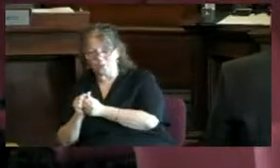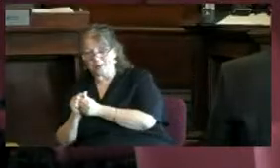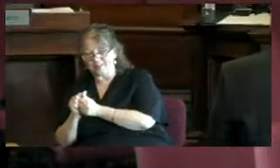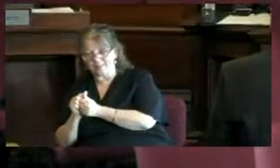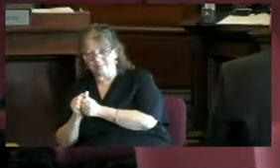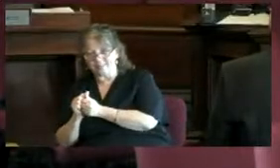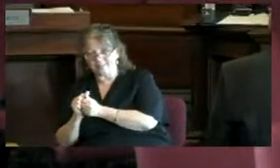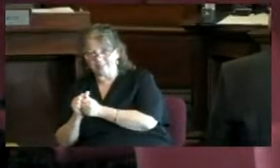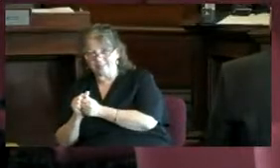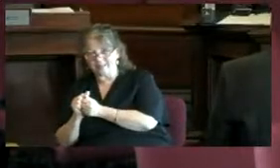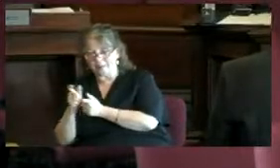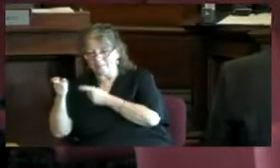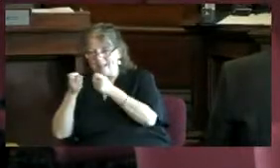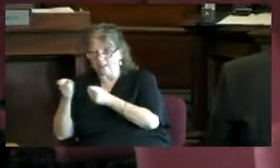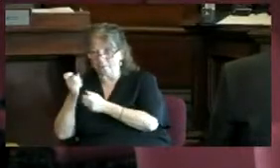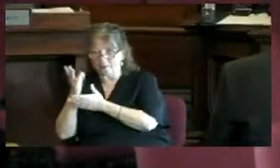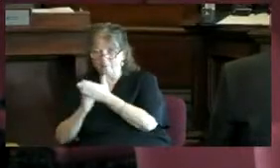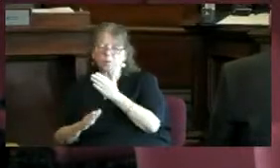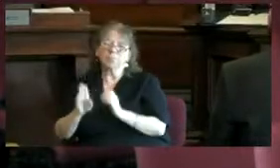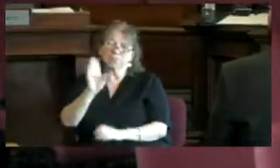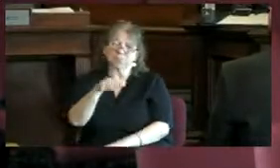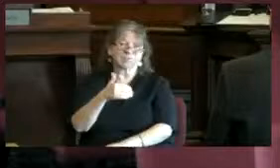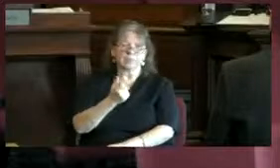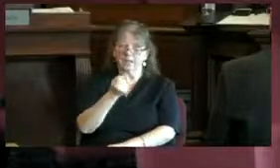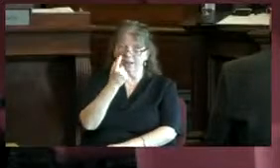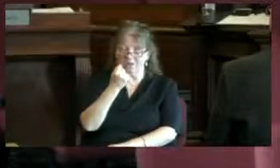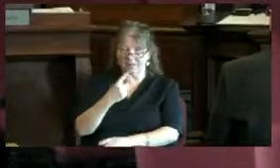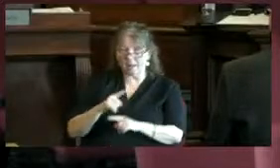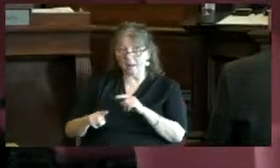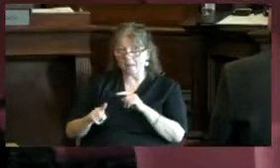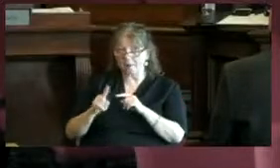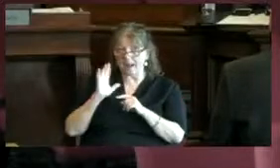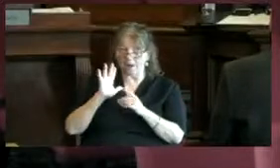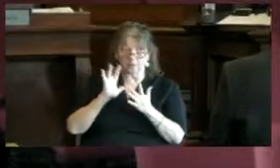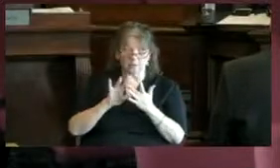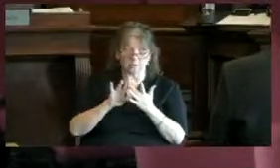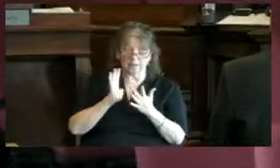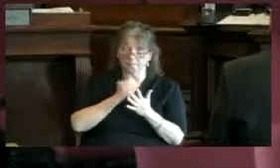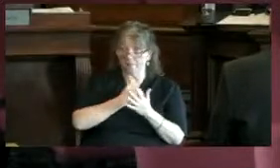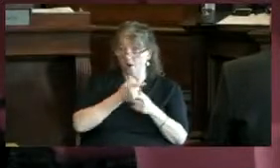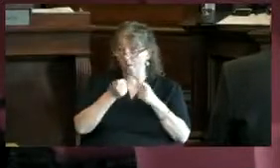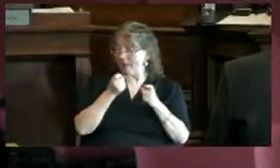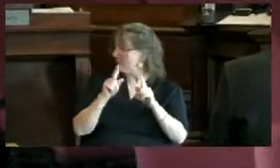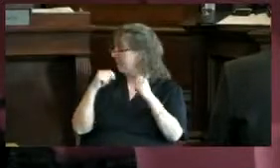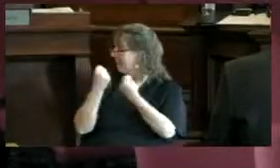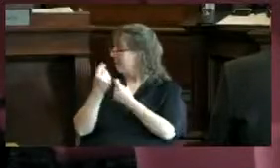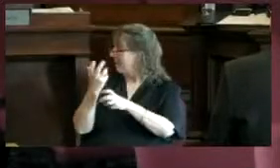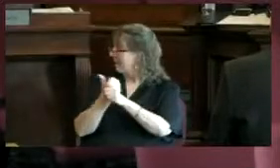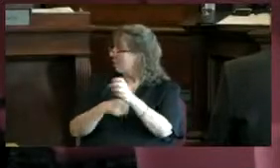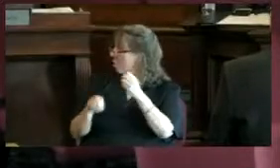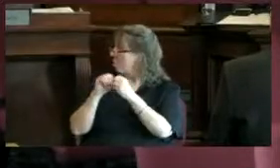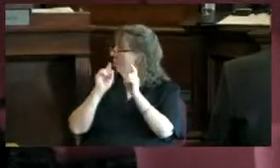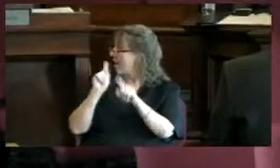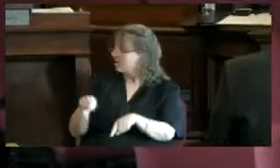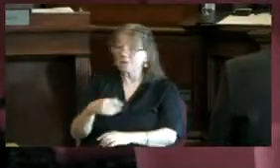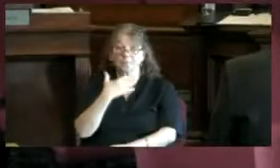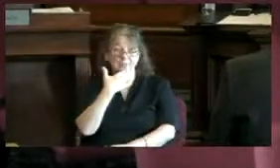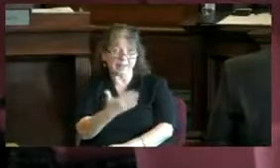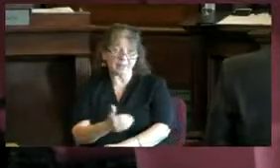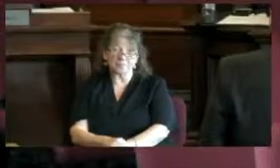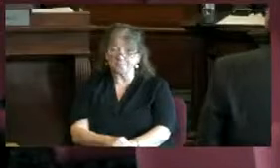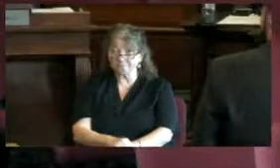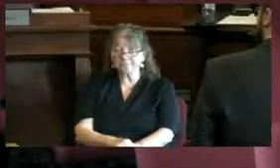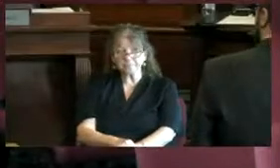on management, but I'm happy to follow up with our management team and get you more direct answers. I appreciate you. Thank